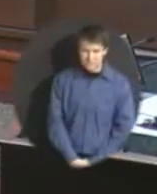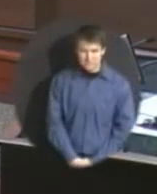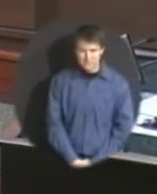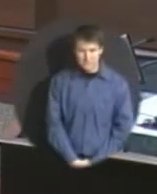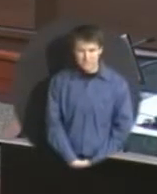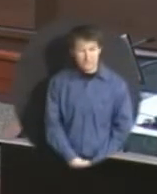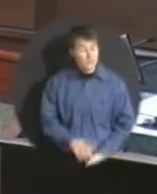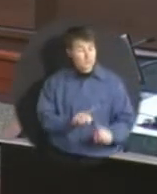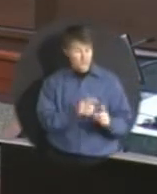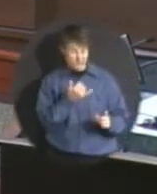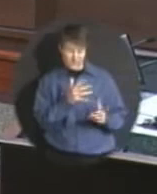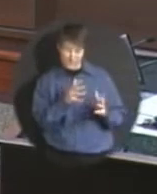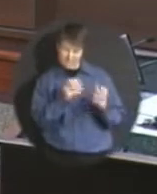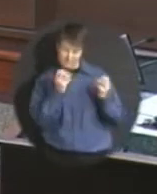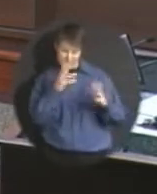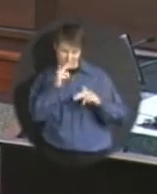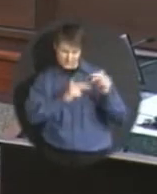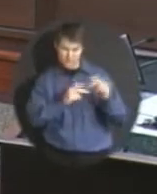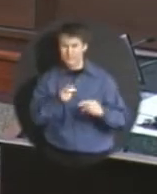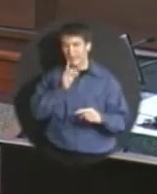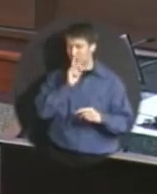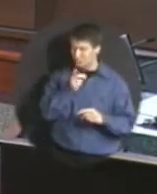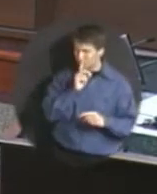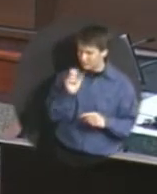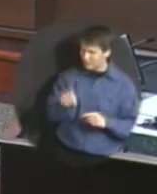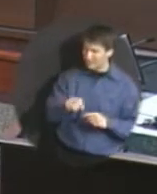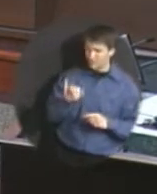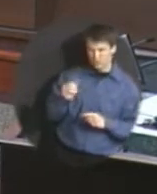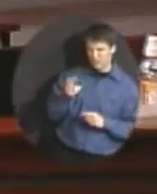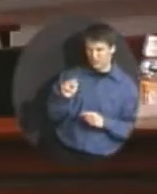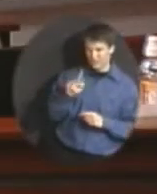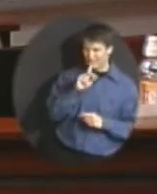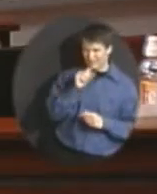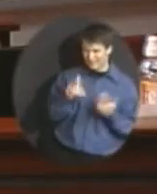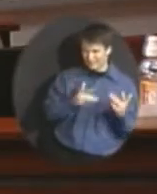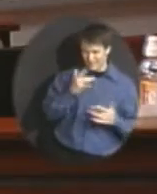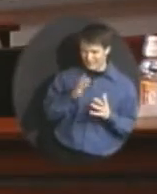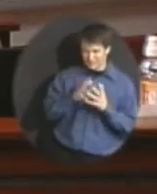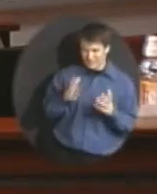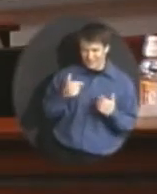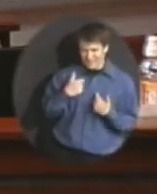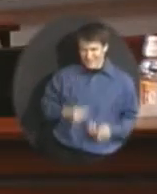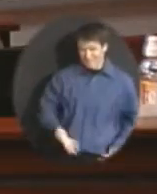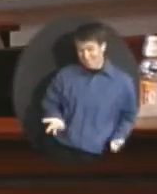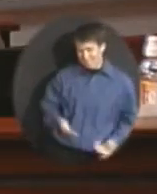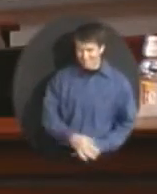But we have a lot of buildings. We do. John's not tickled as much as I am, but. Well,